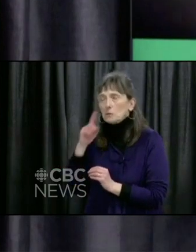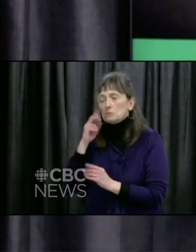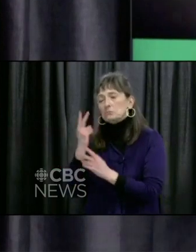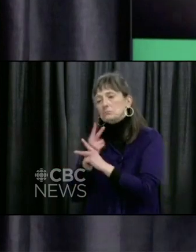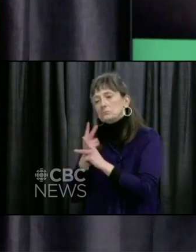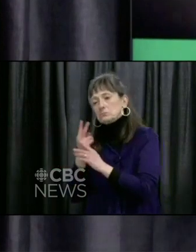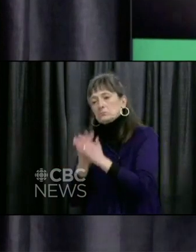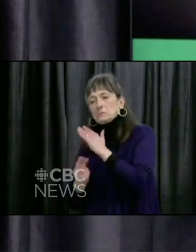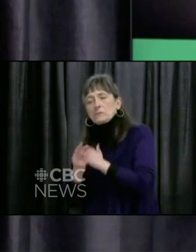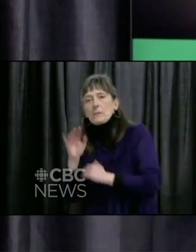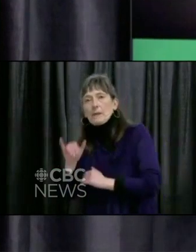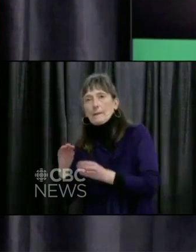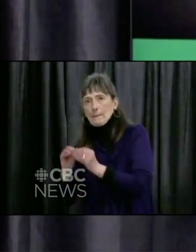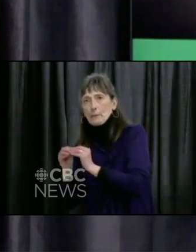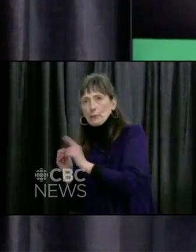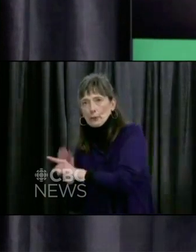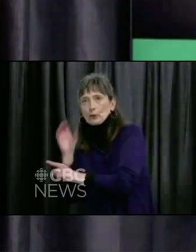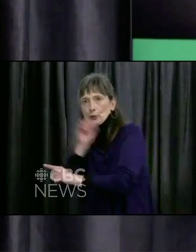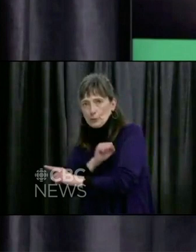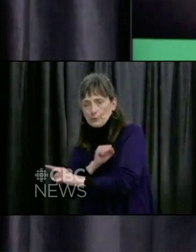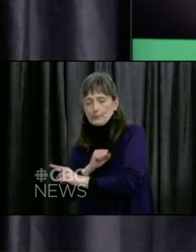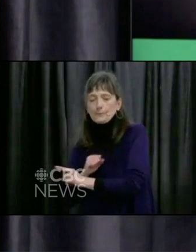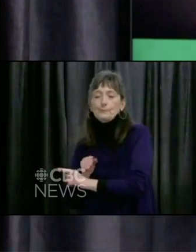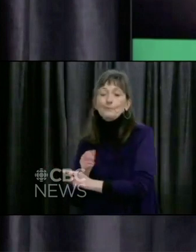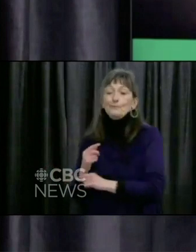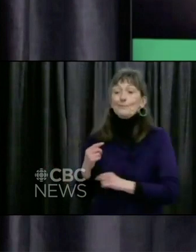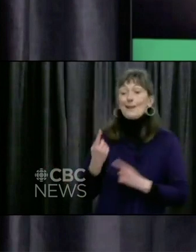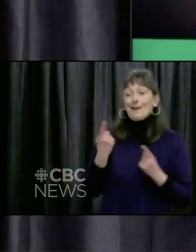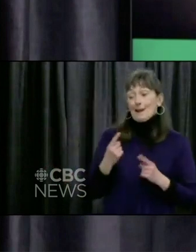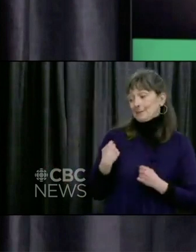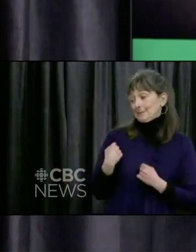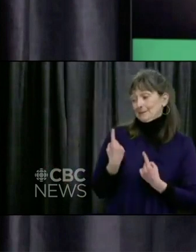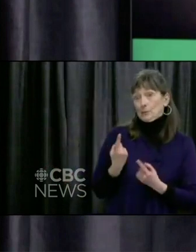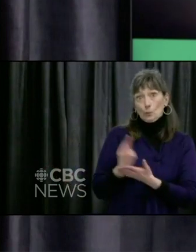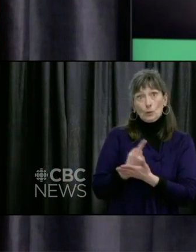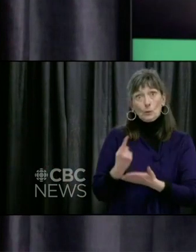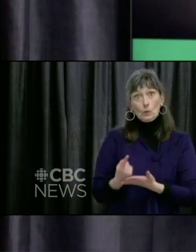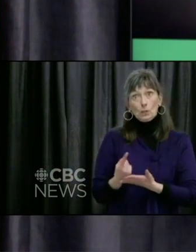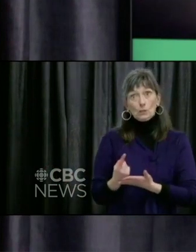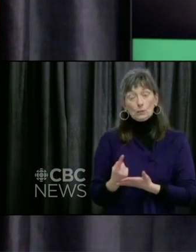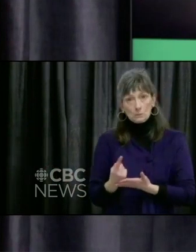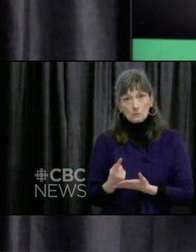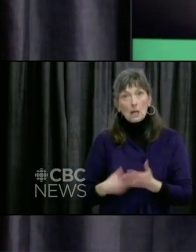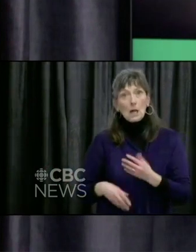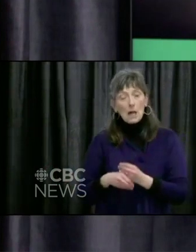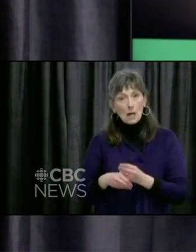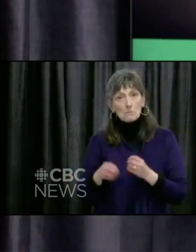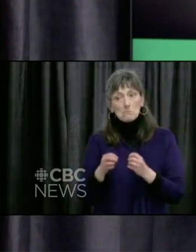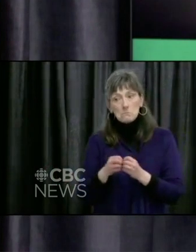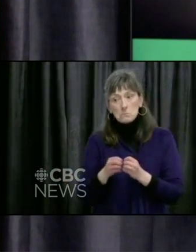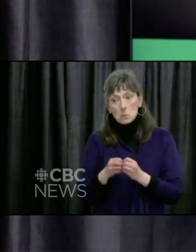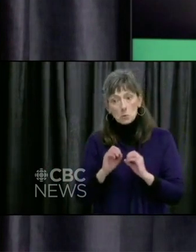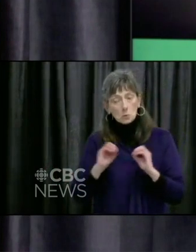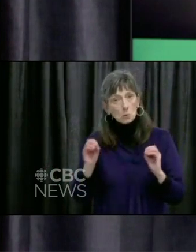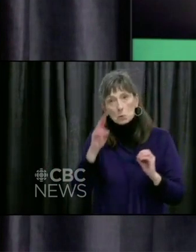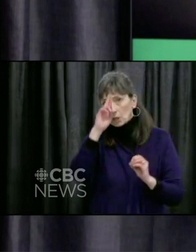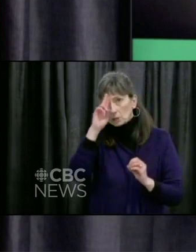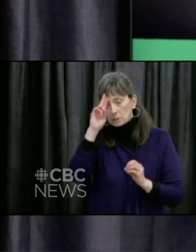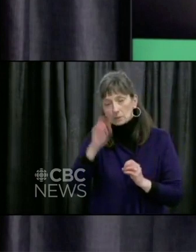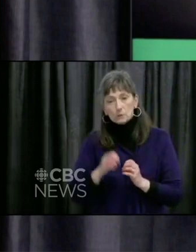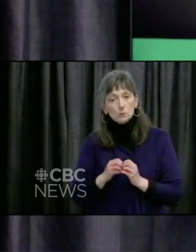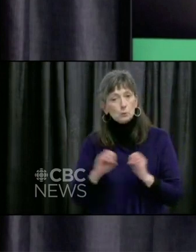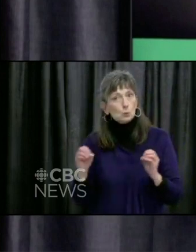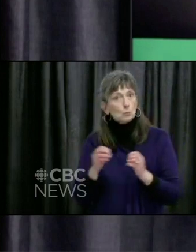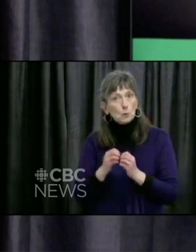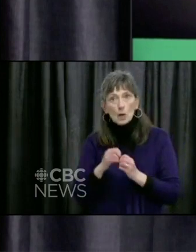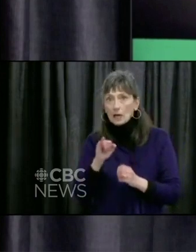future projections. And then what happened over the last week is that there were no further admissions, hospital admissions, there were no ICU